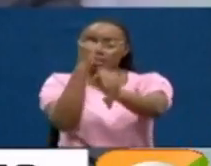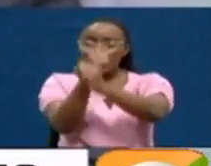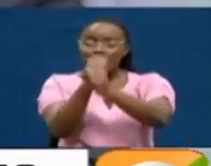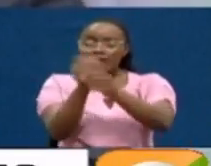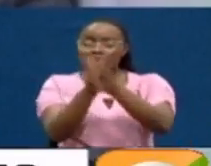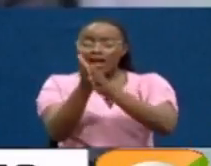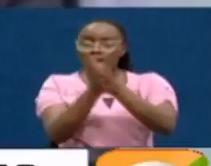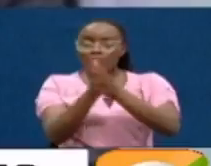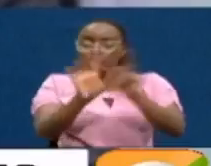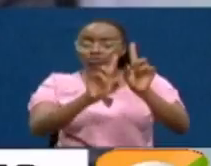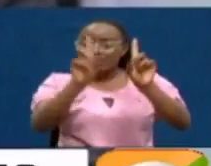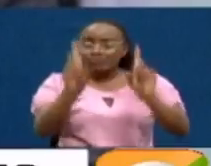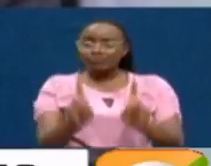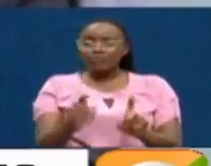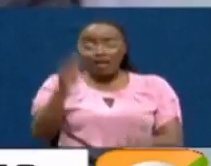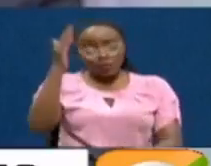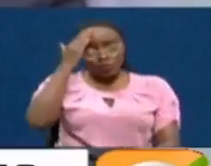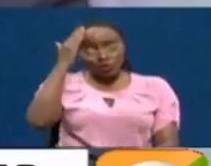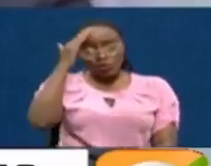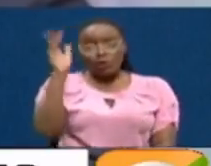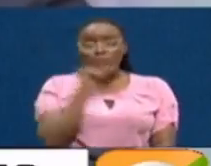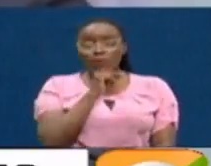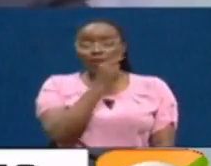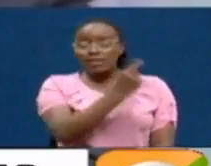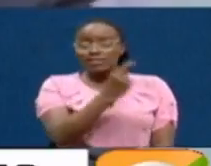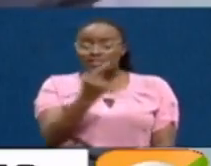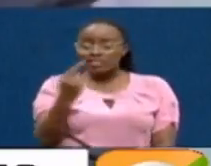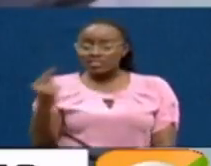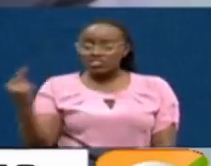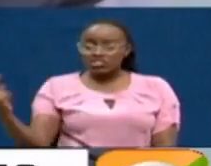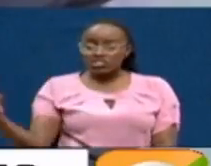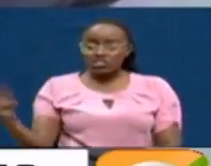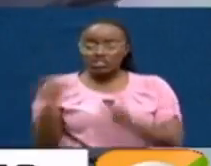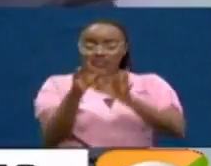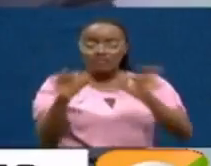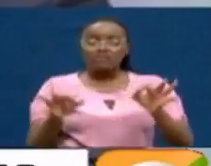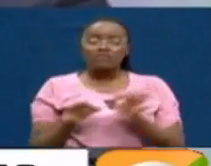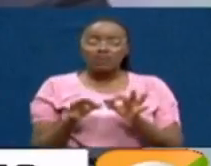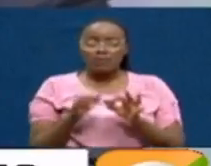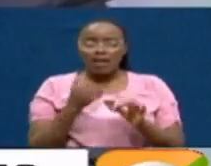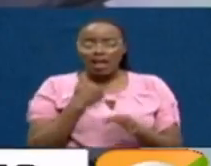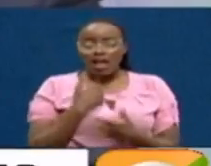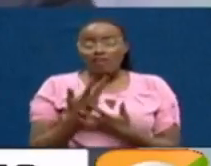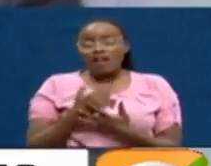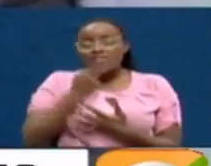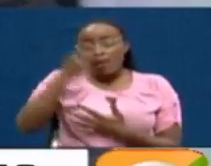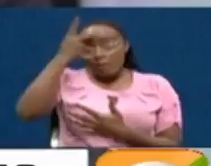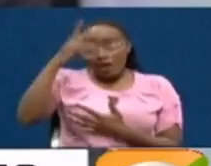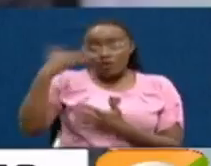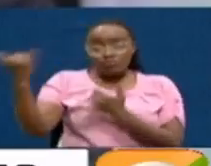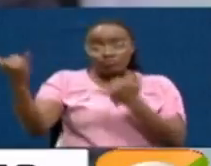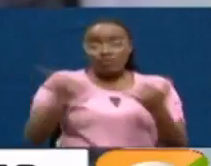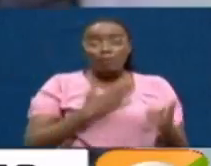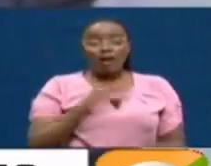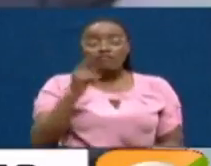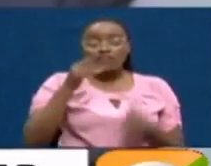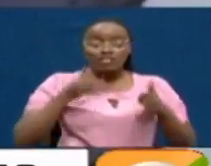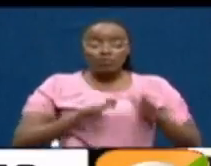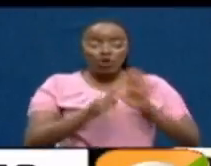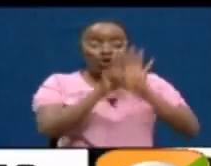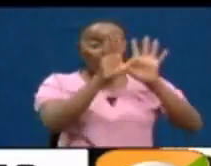ambitions? Yet we know every house has got that person who the parents introduce and say, this is my firstborn, the